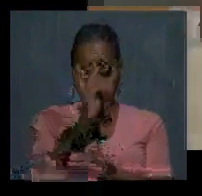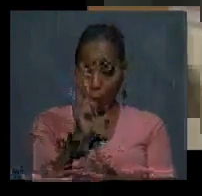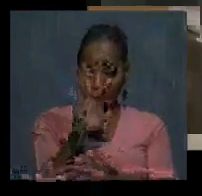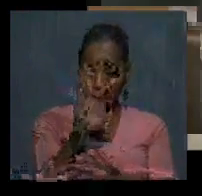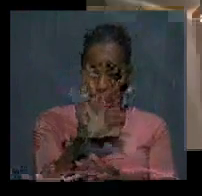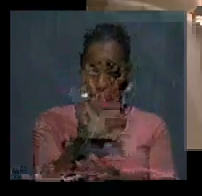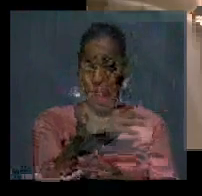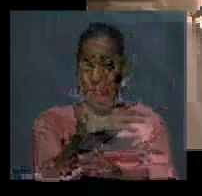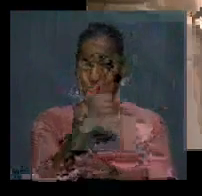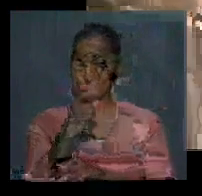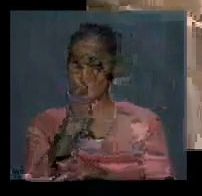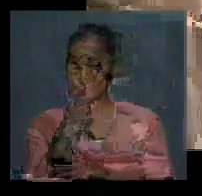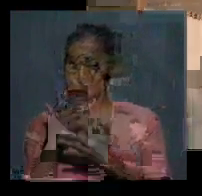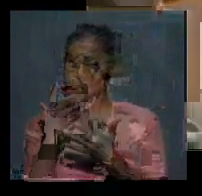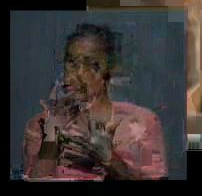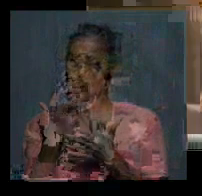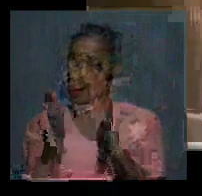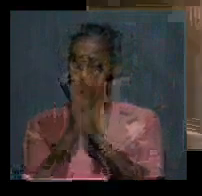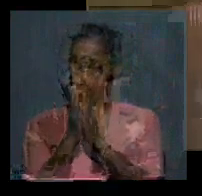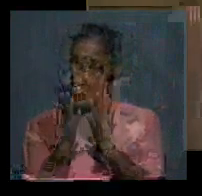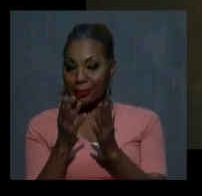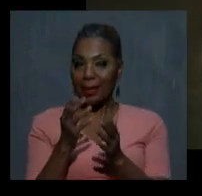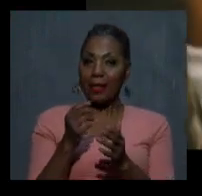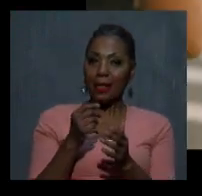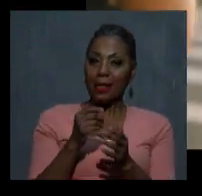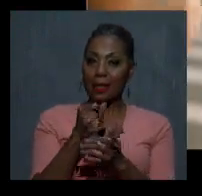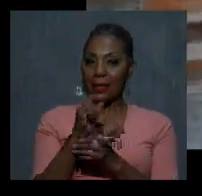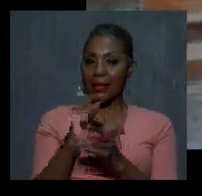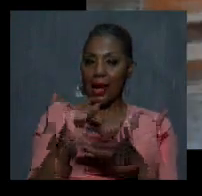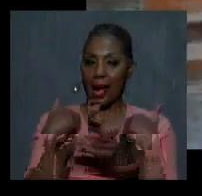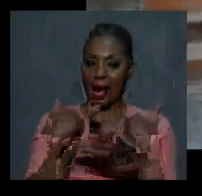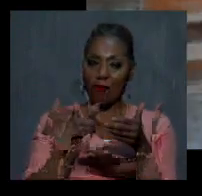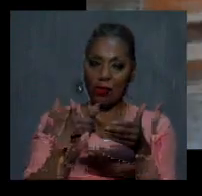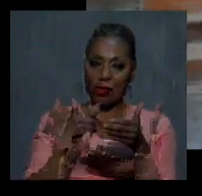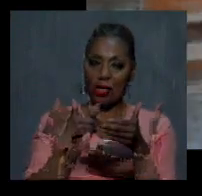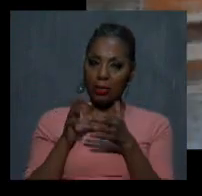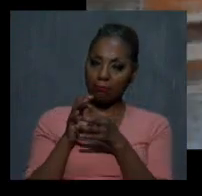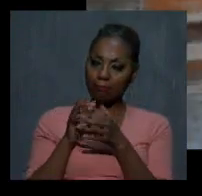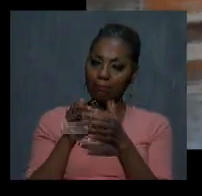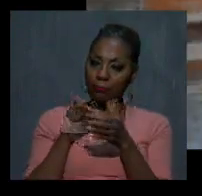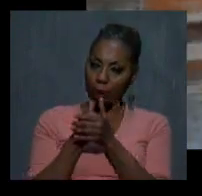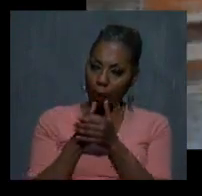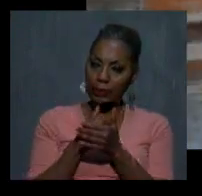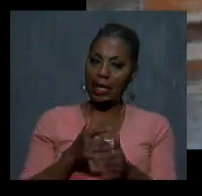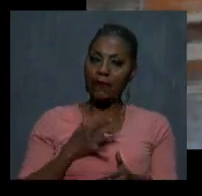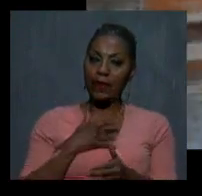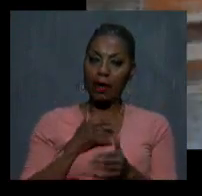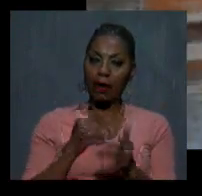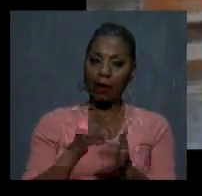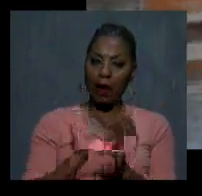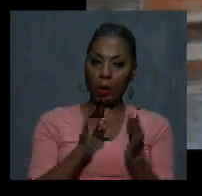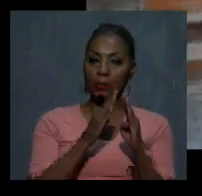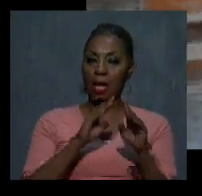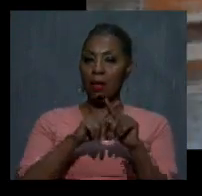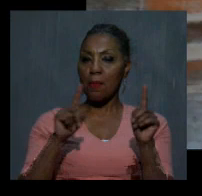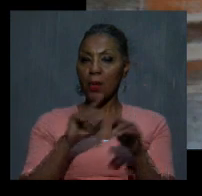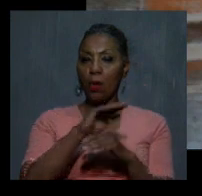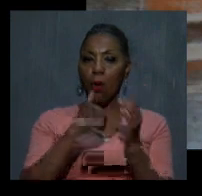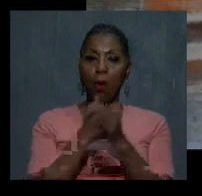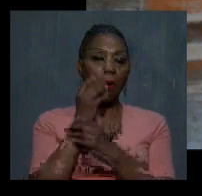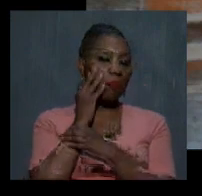who goes to and has the place small town, all